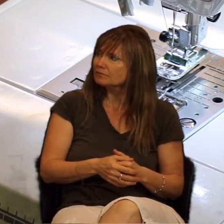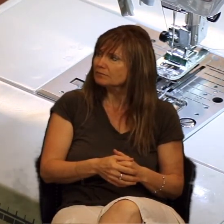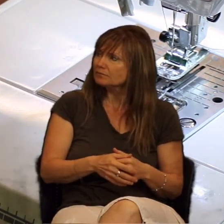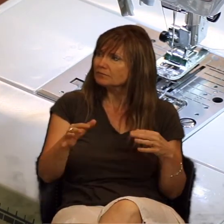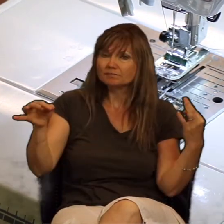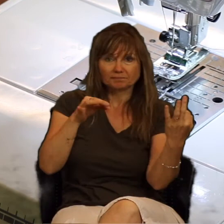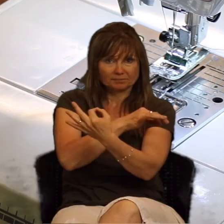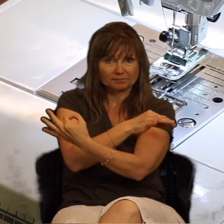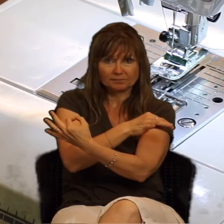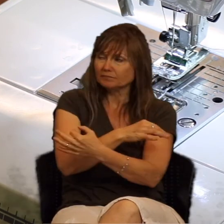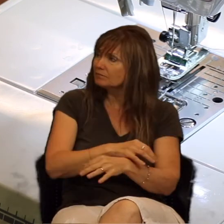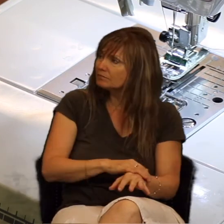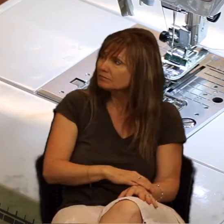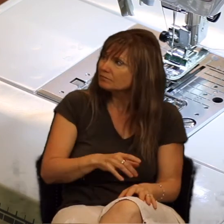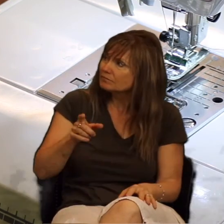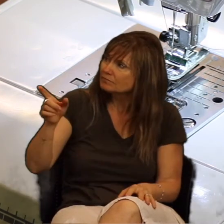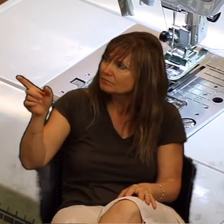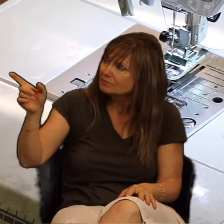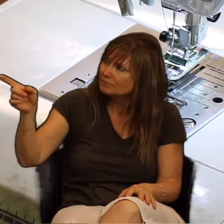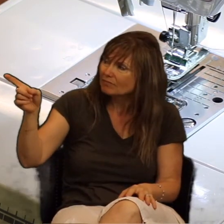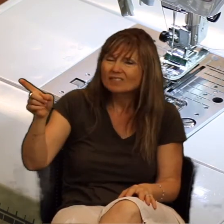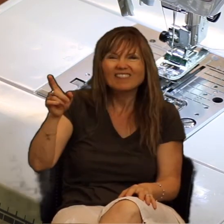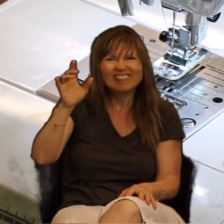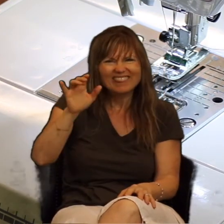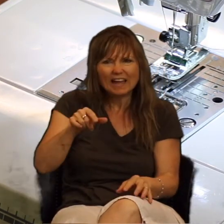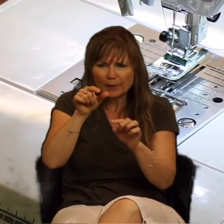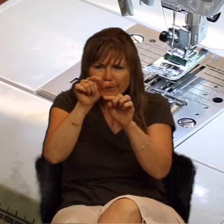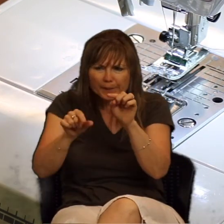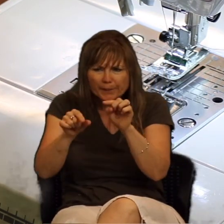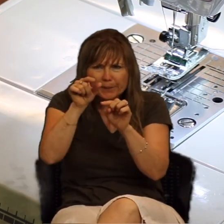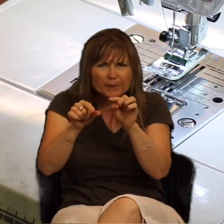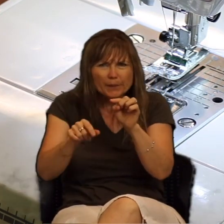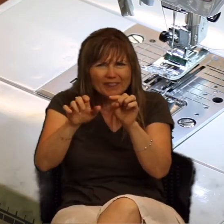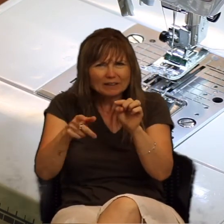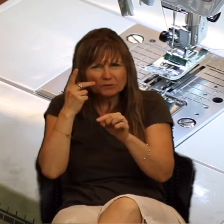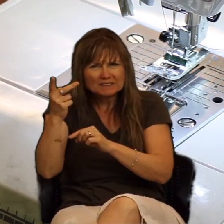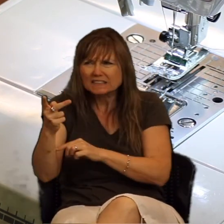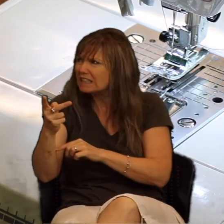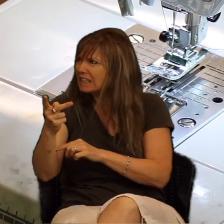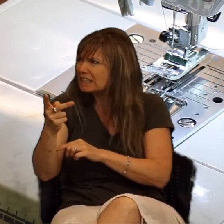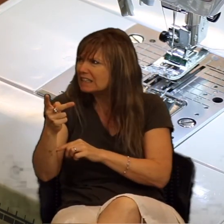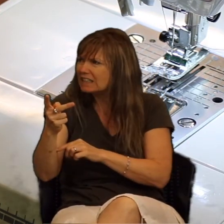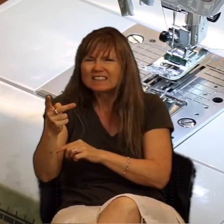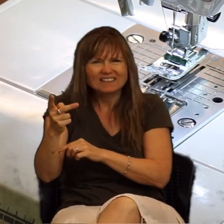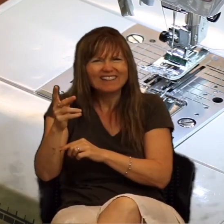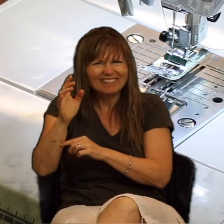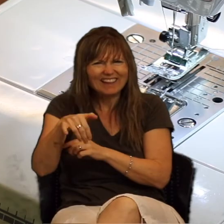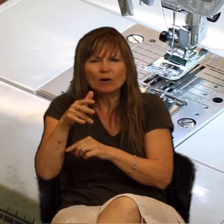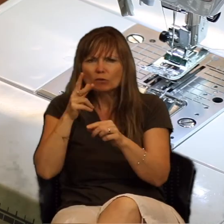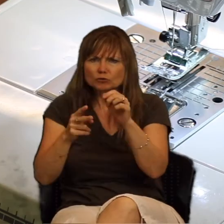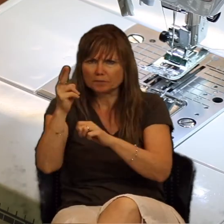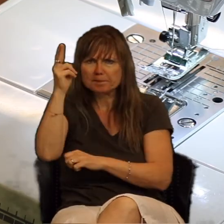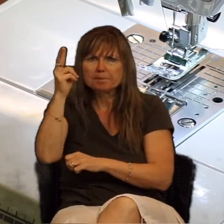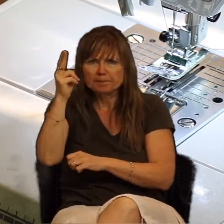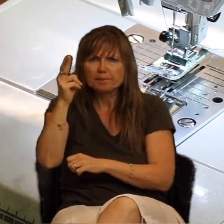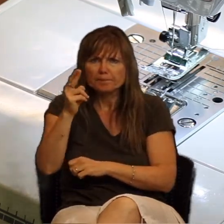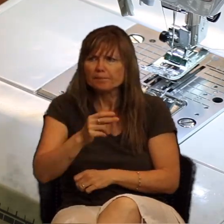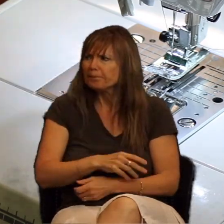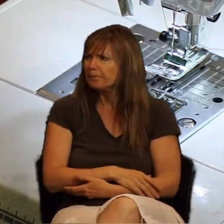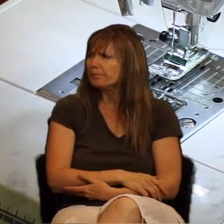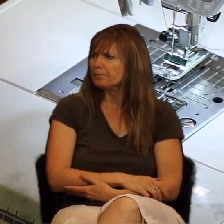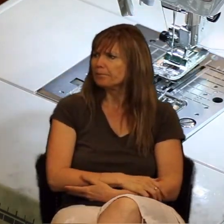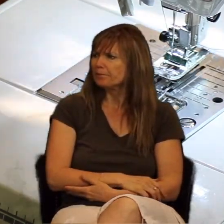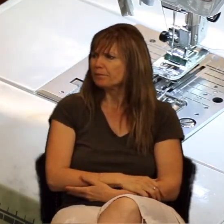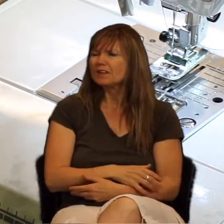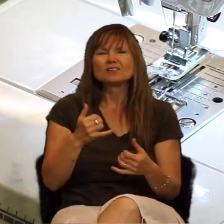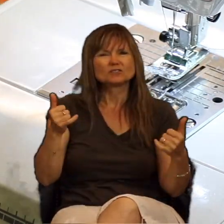this is the part that we will be trimming off. Sorry, just this tiny triangle. So we're just going to